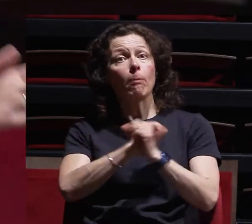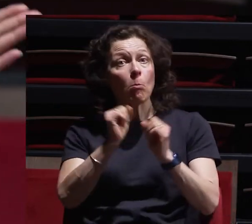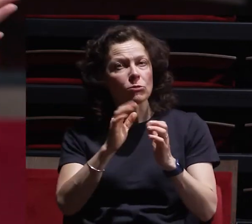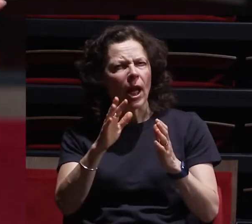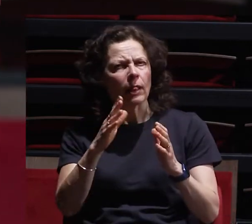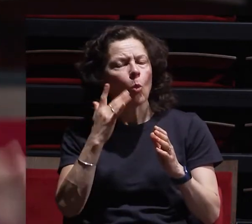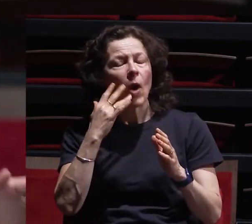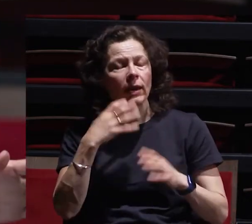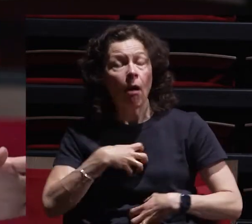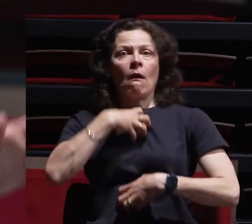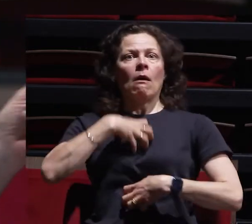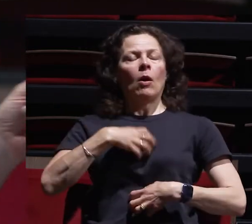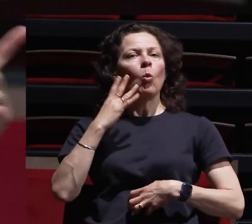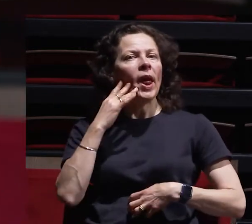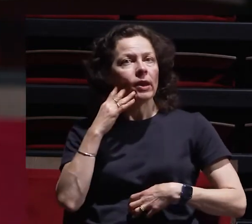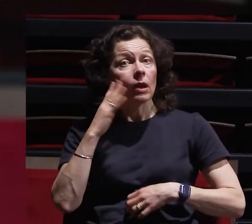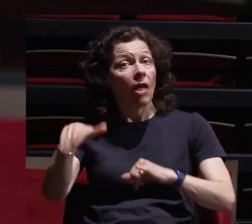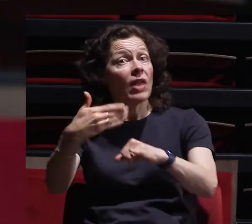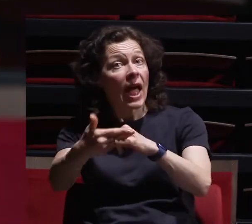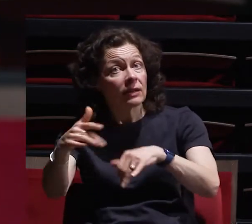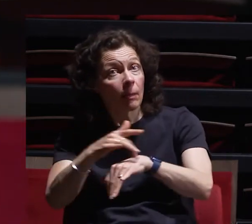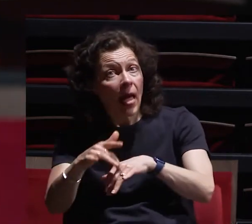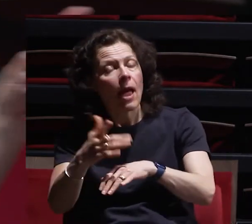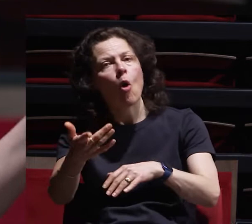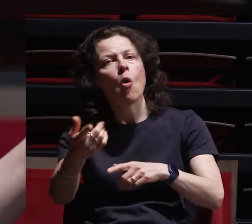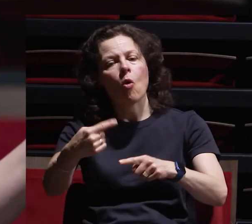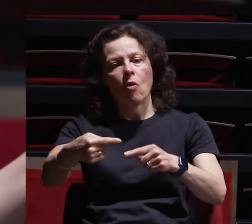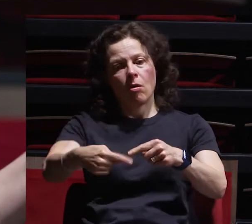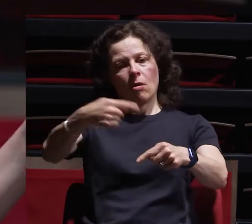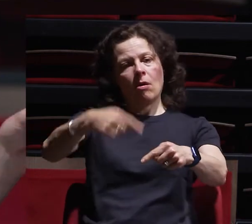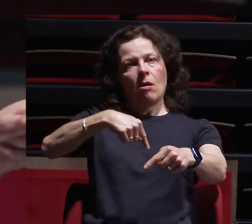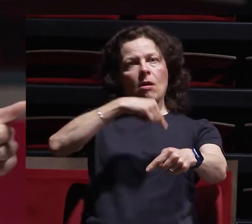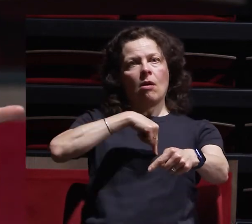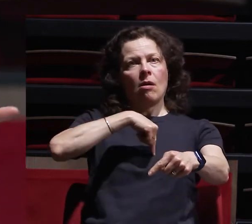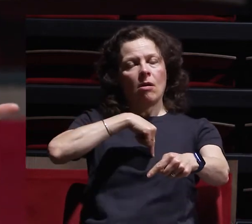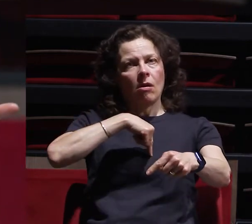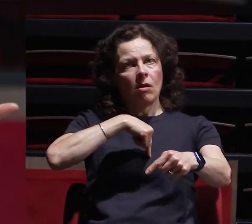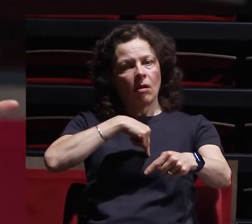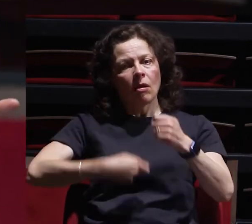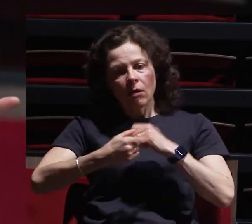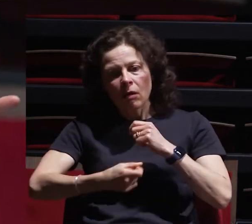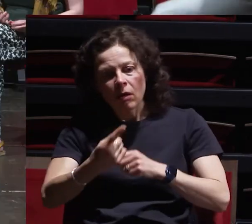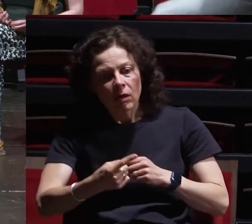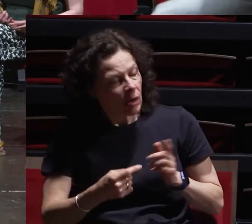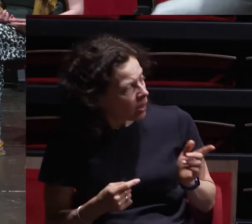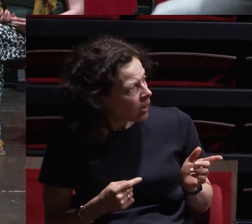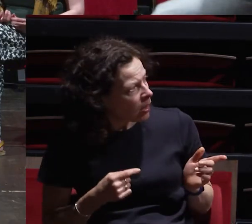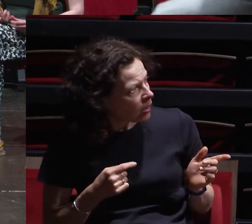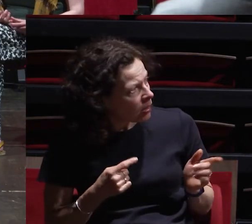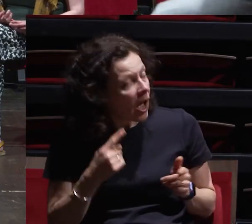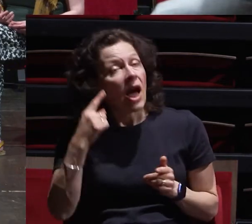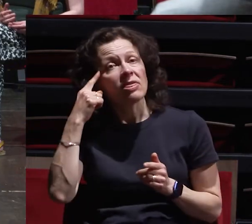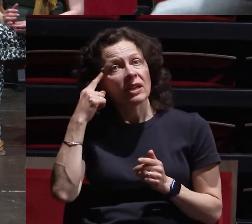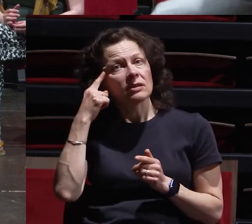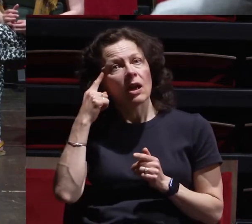bombshell land with the audience? Was it at the end of the play? Are they waiting for her to come back all the way through the play? Wow. I think